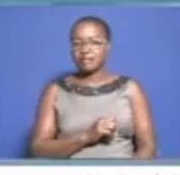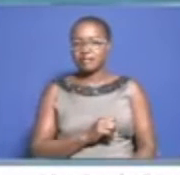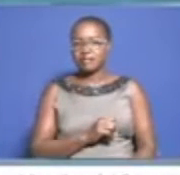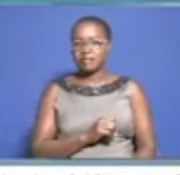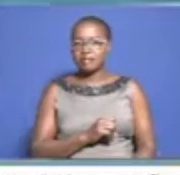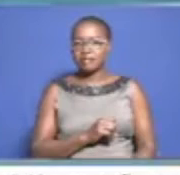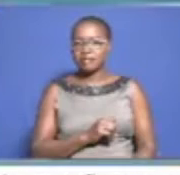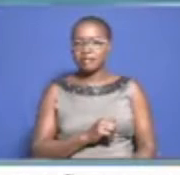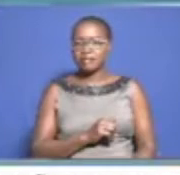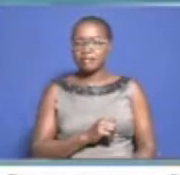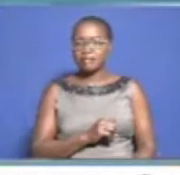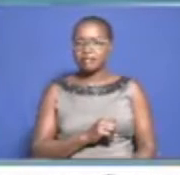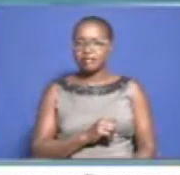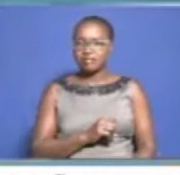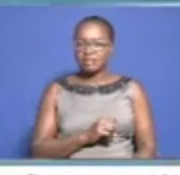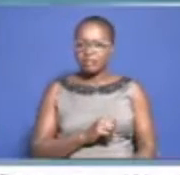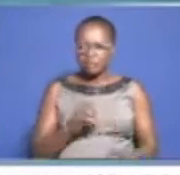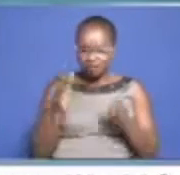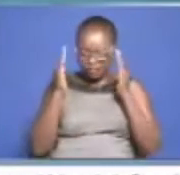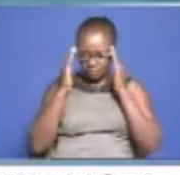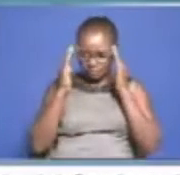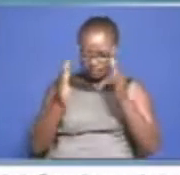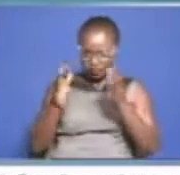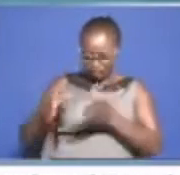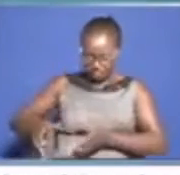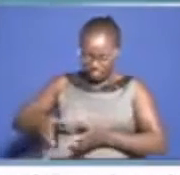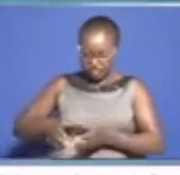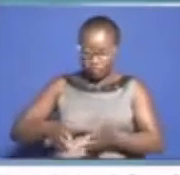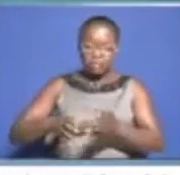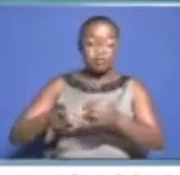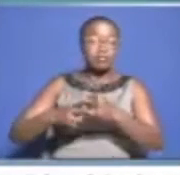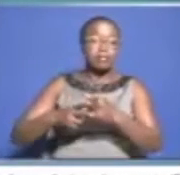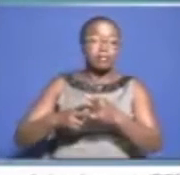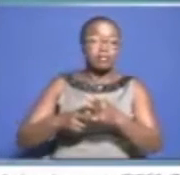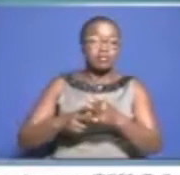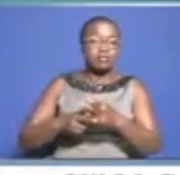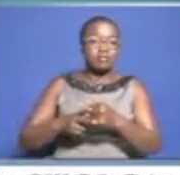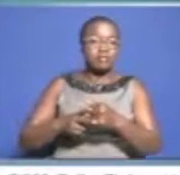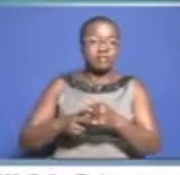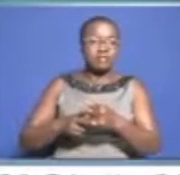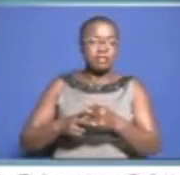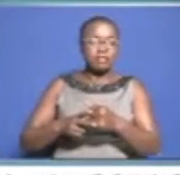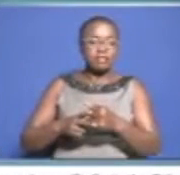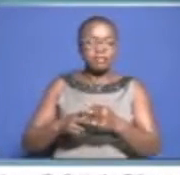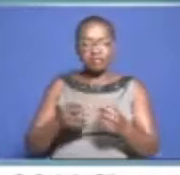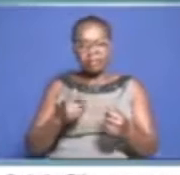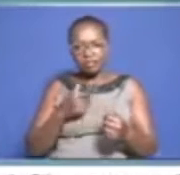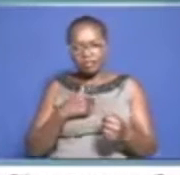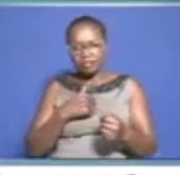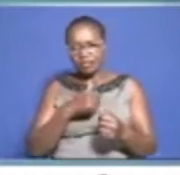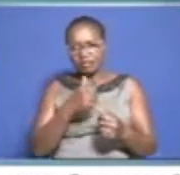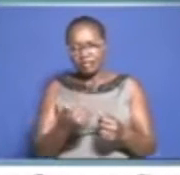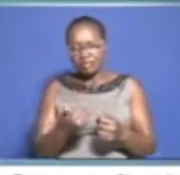Benji was very keen in rugby sevens. Mm-hmm. And like me and many others, we actually believed